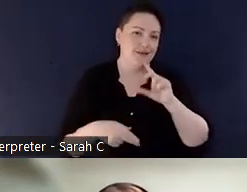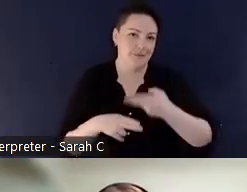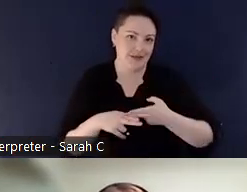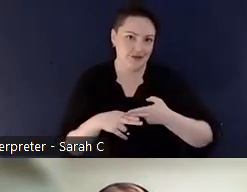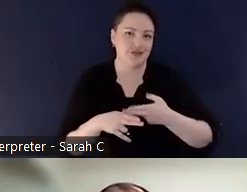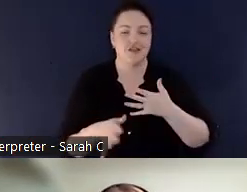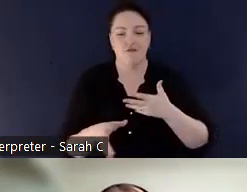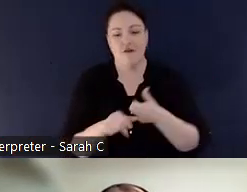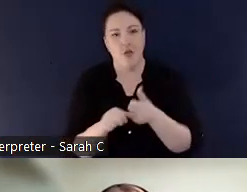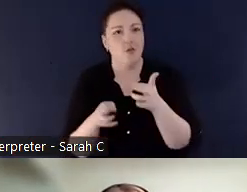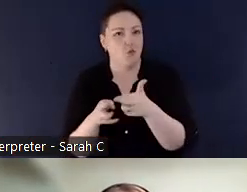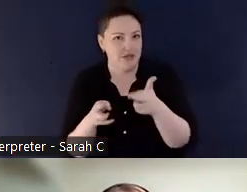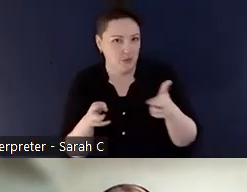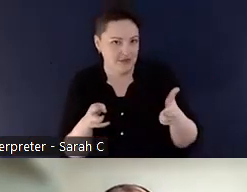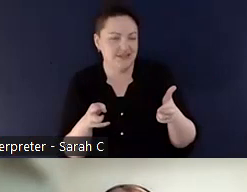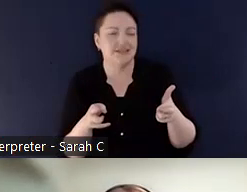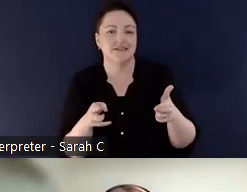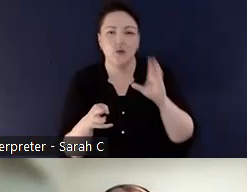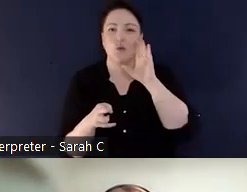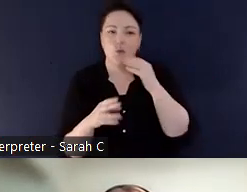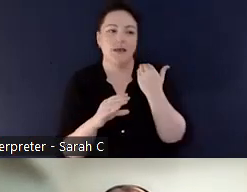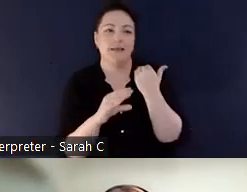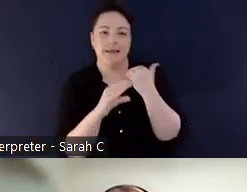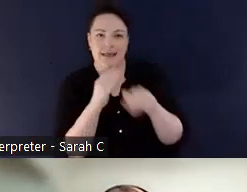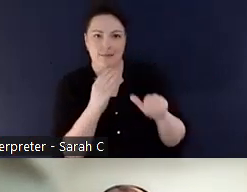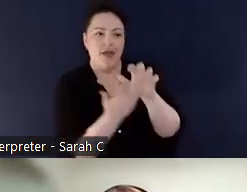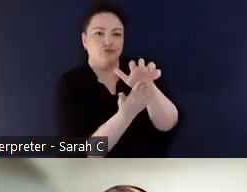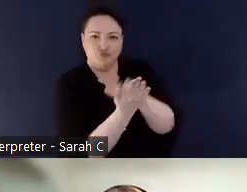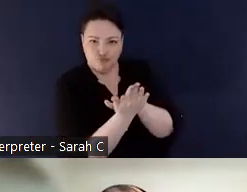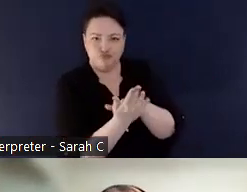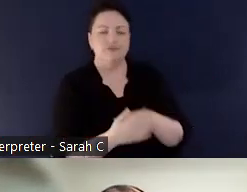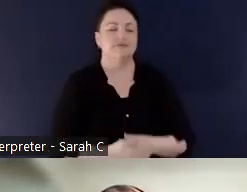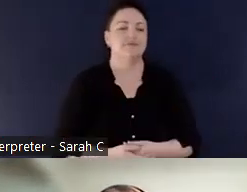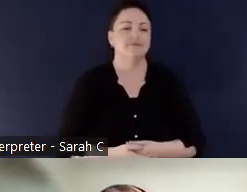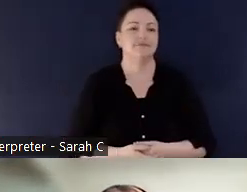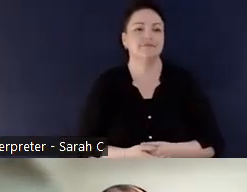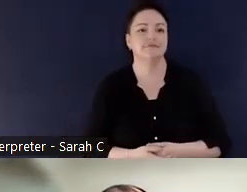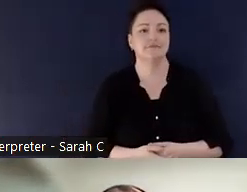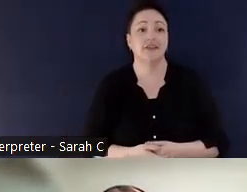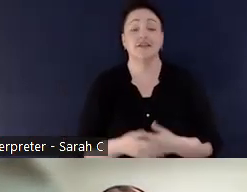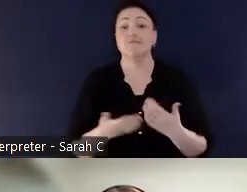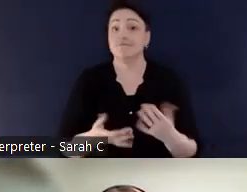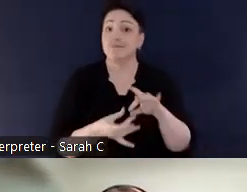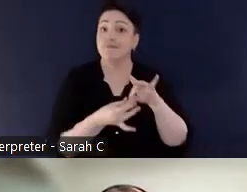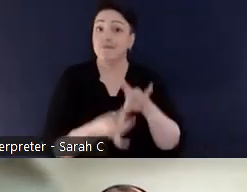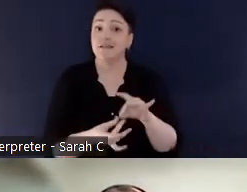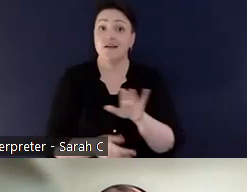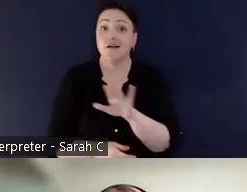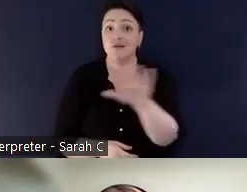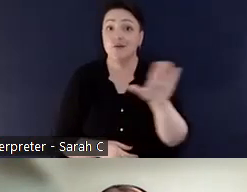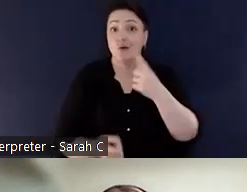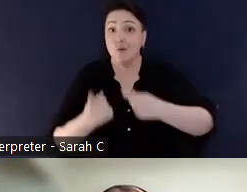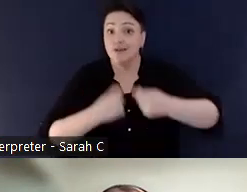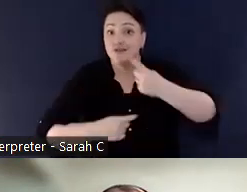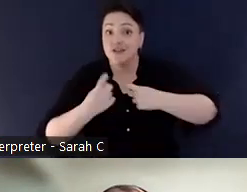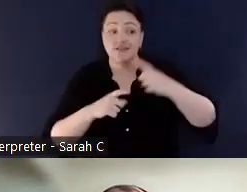will provide after this meeting. And based on the questions and the feedback that we received during